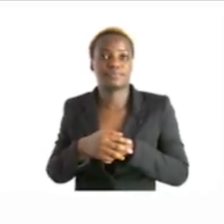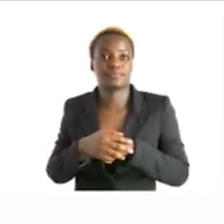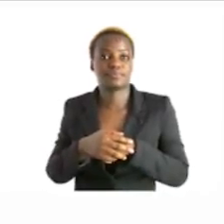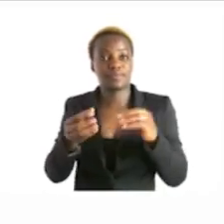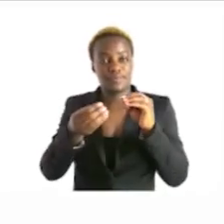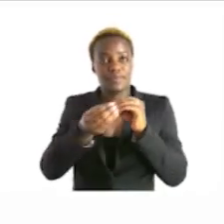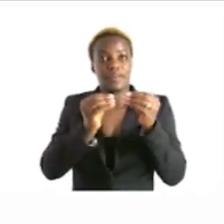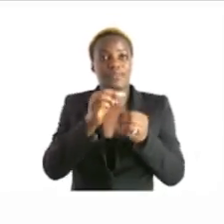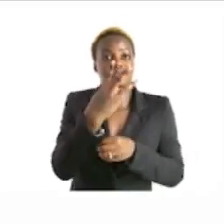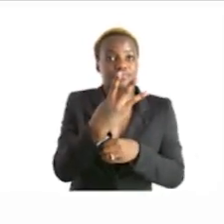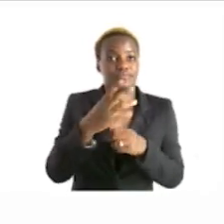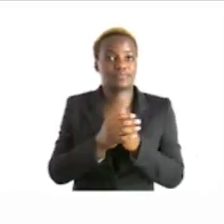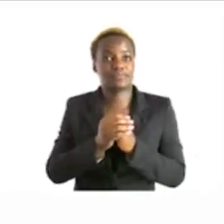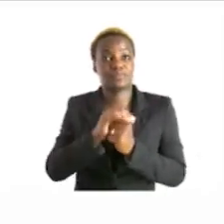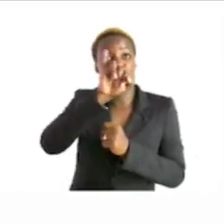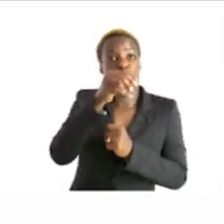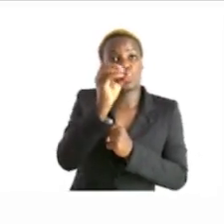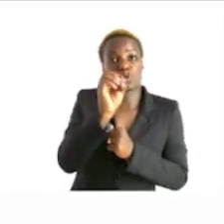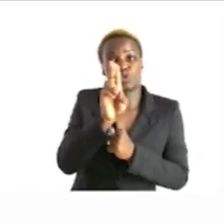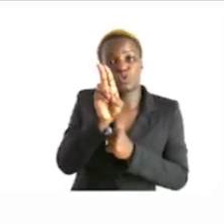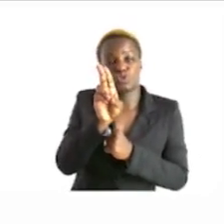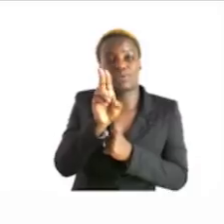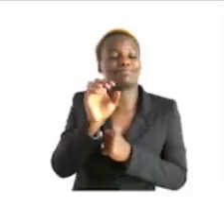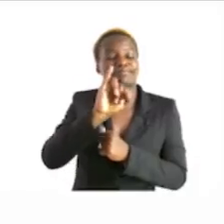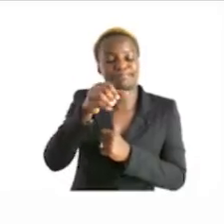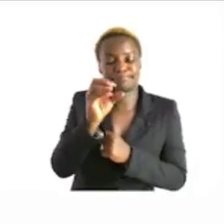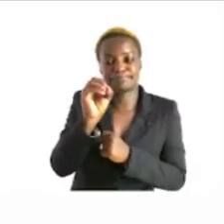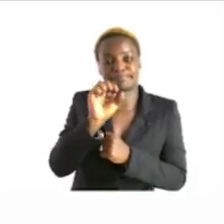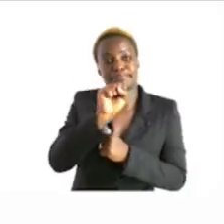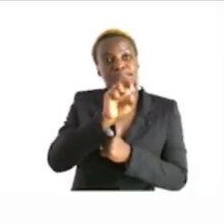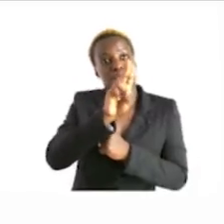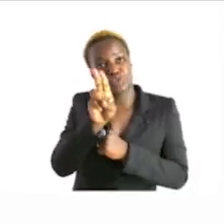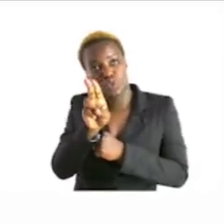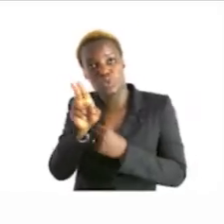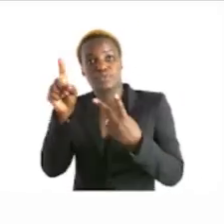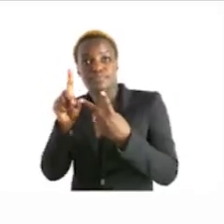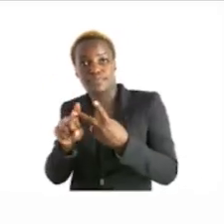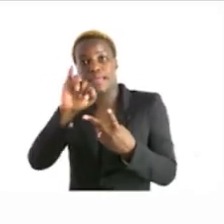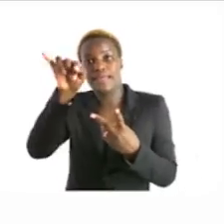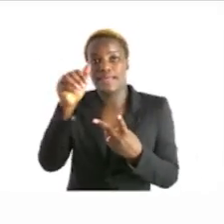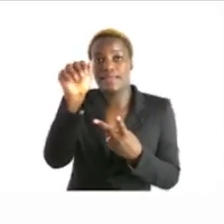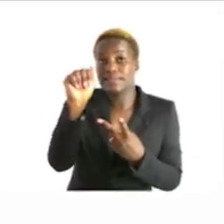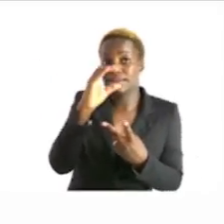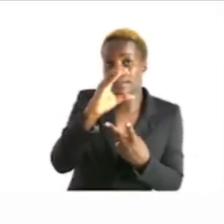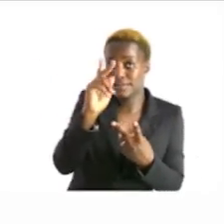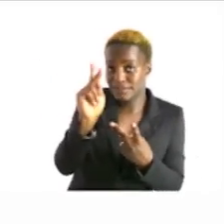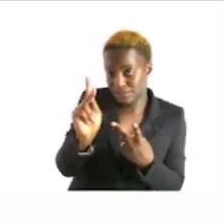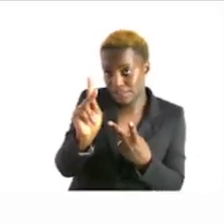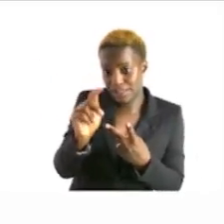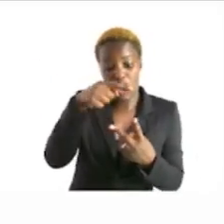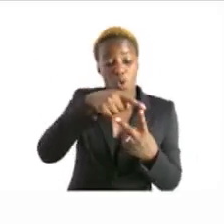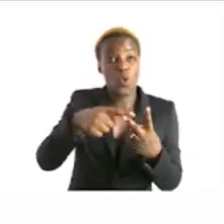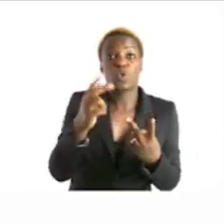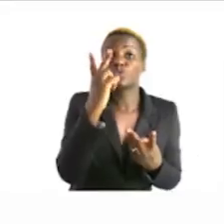number three josh and jack like to visit it's two people now instead